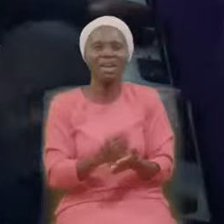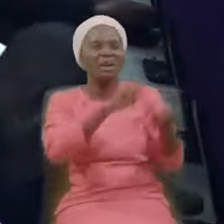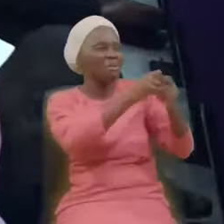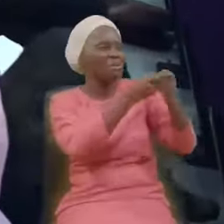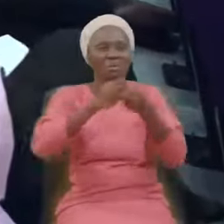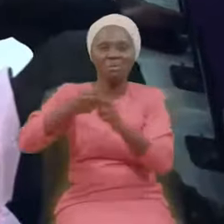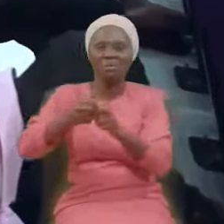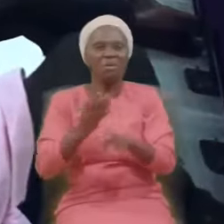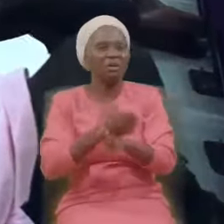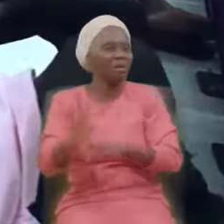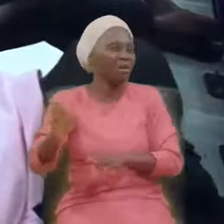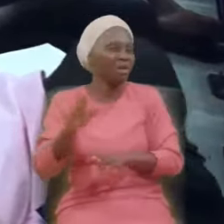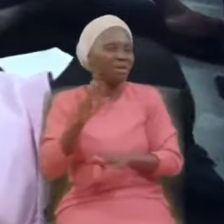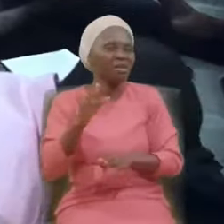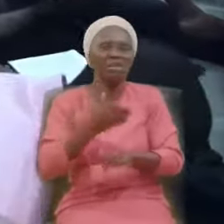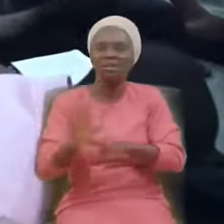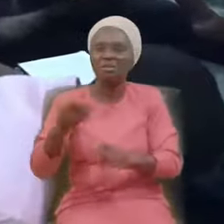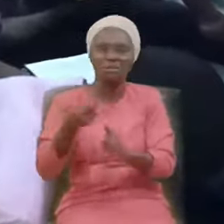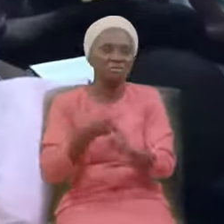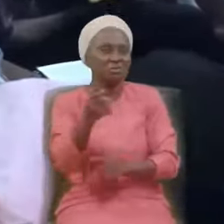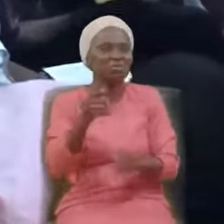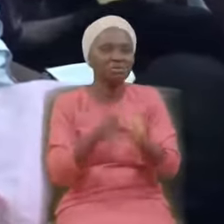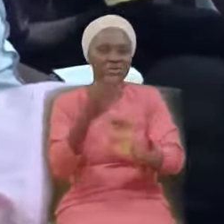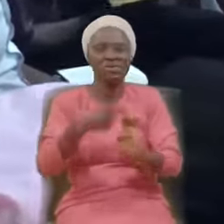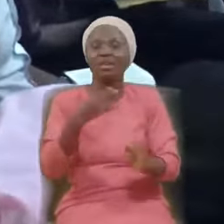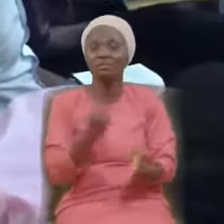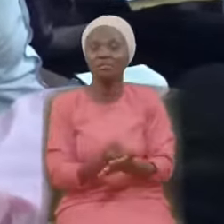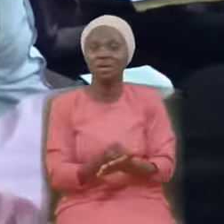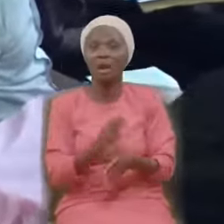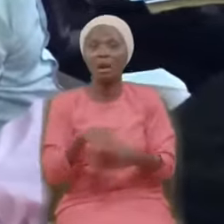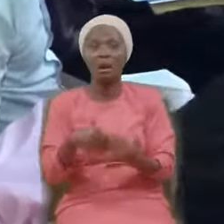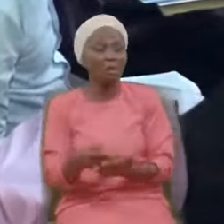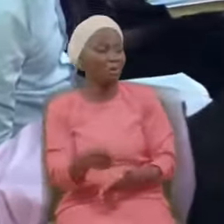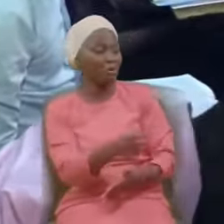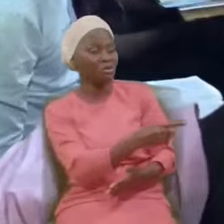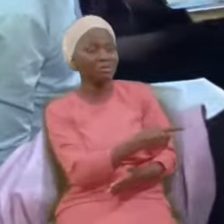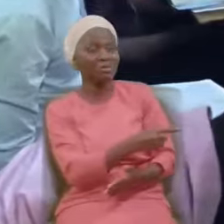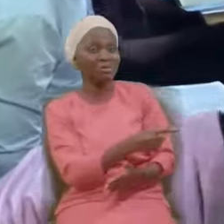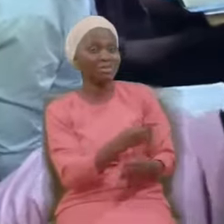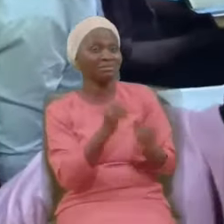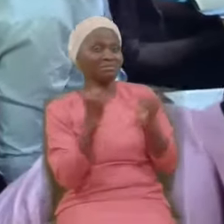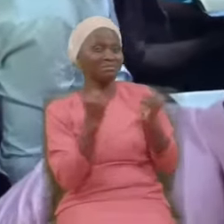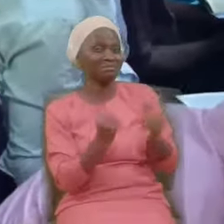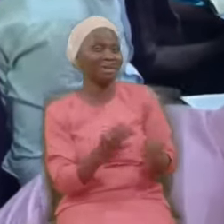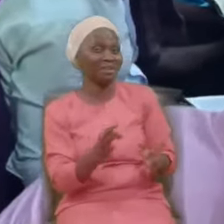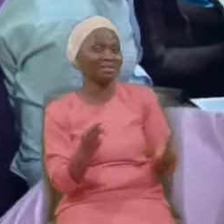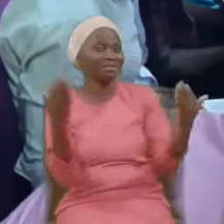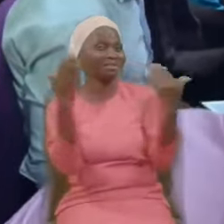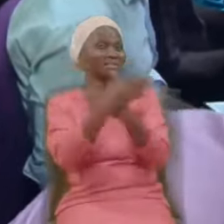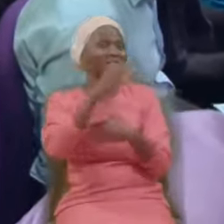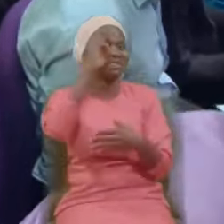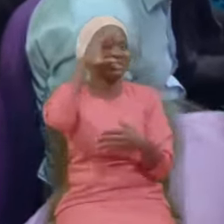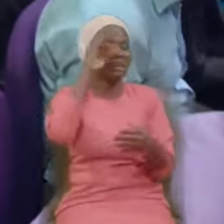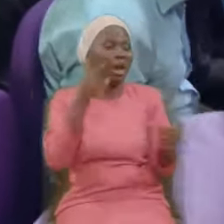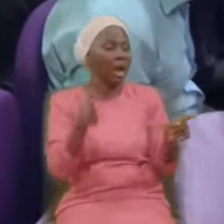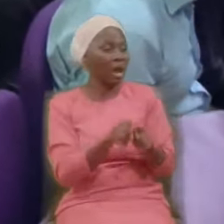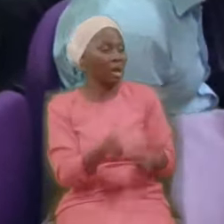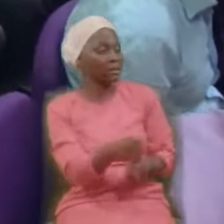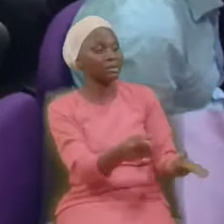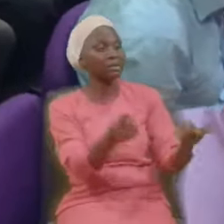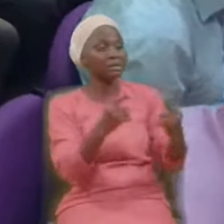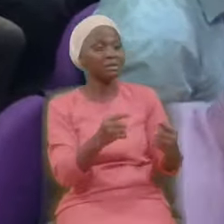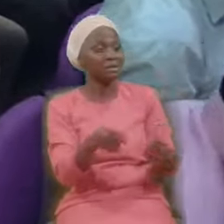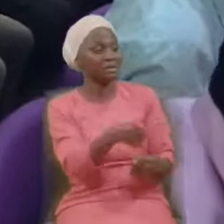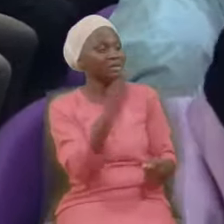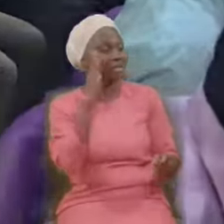Calamity will pass you by. All those powers of darkness, as they came, they will